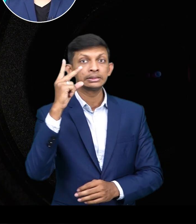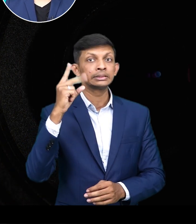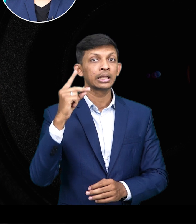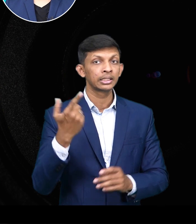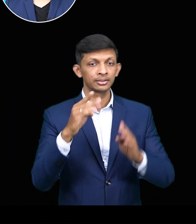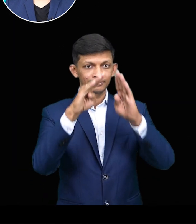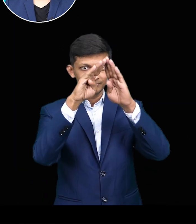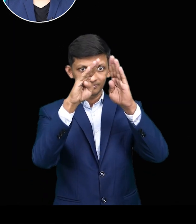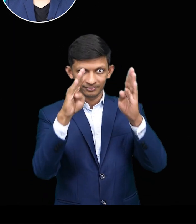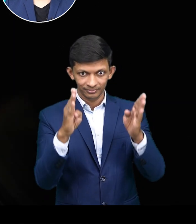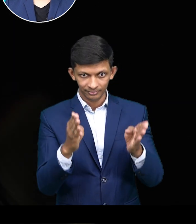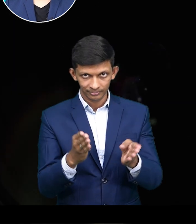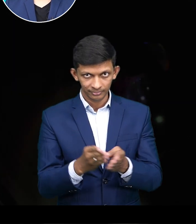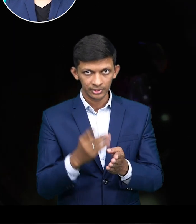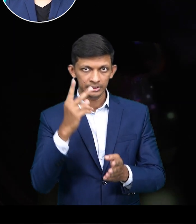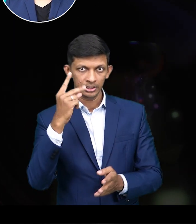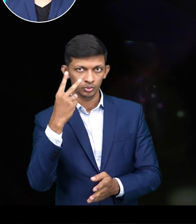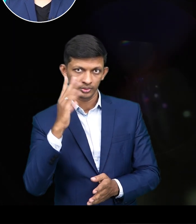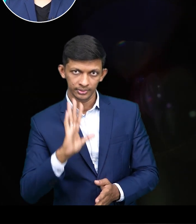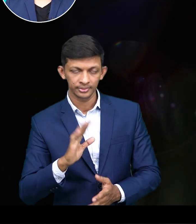convex lens.